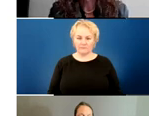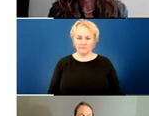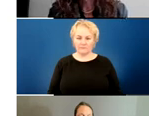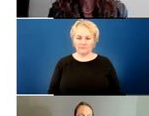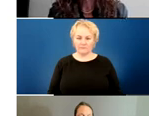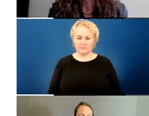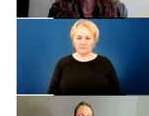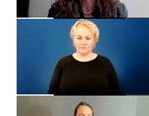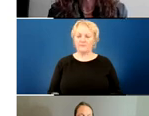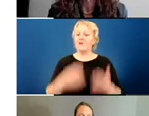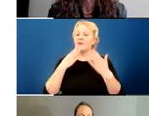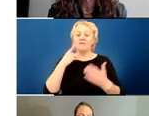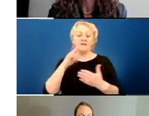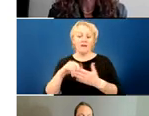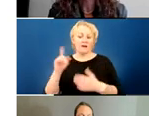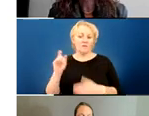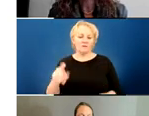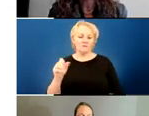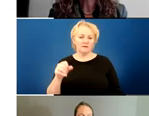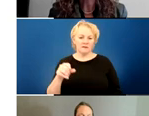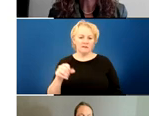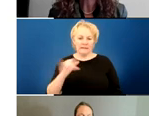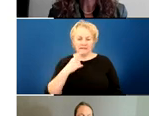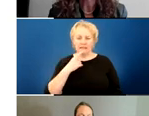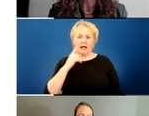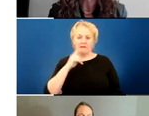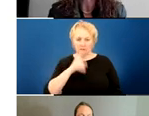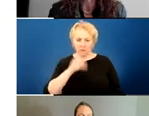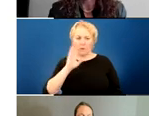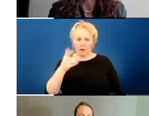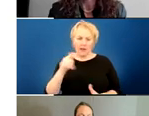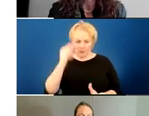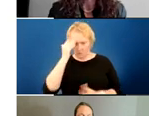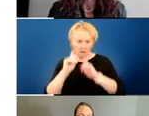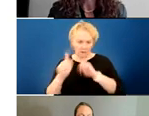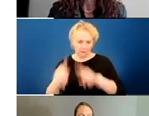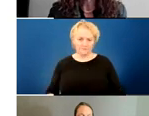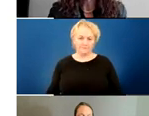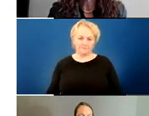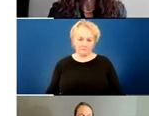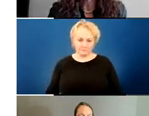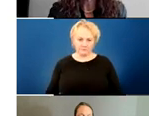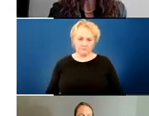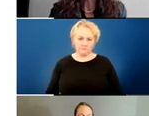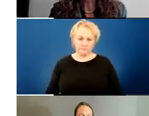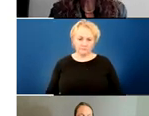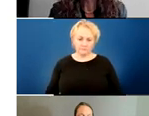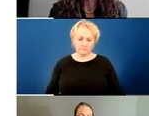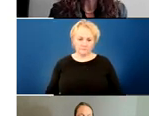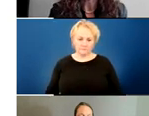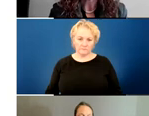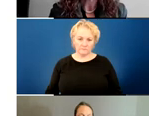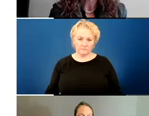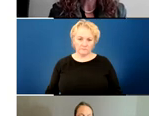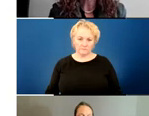Okay. And so, and thank you for that question. And like I said, I'll definitely get the answer on it. And so when planning